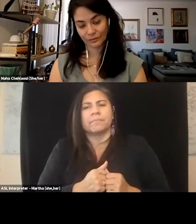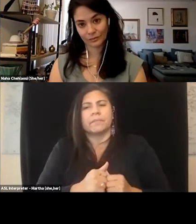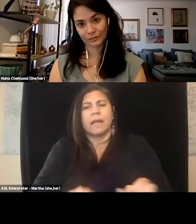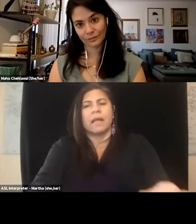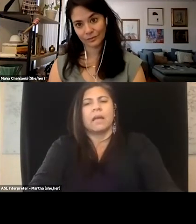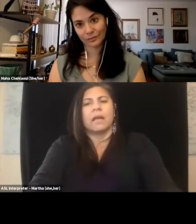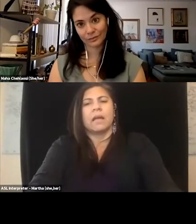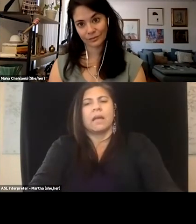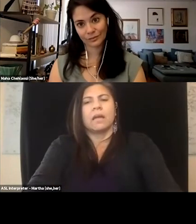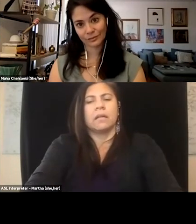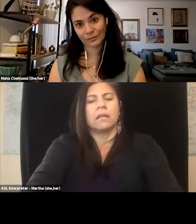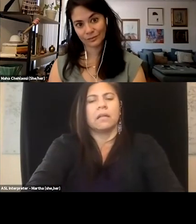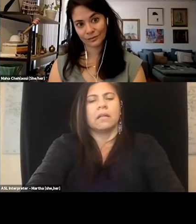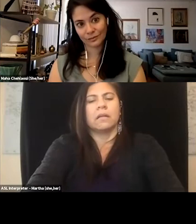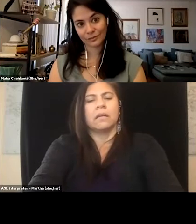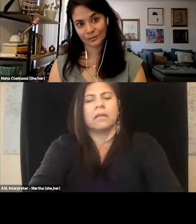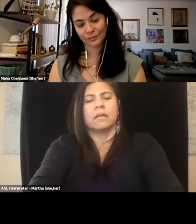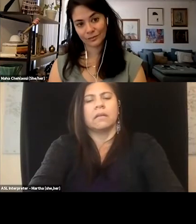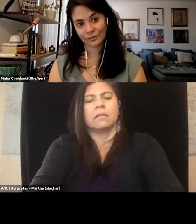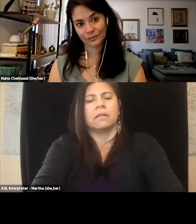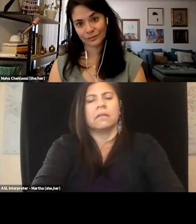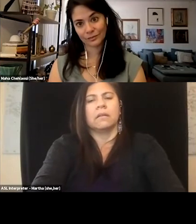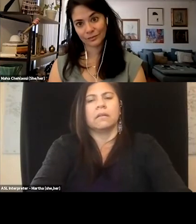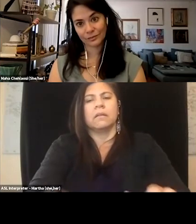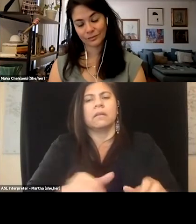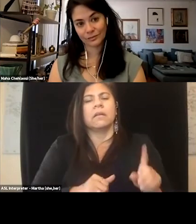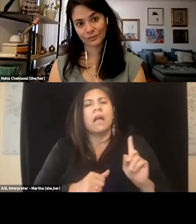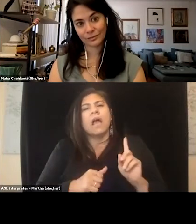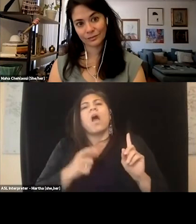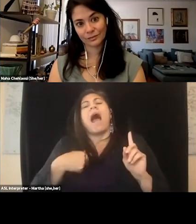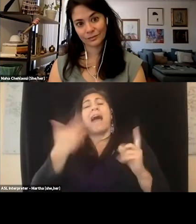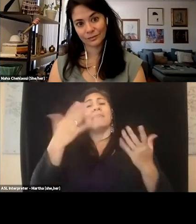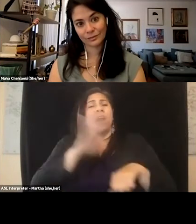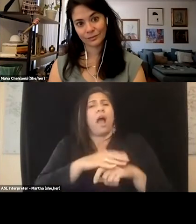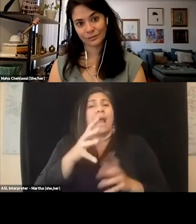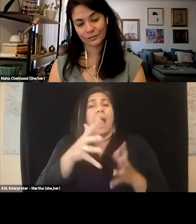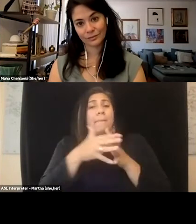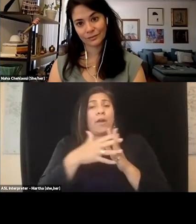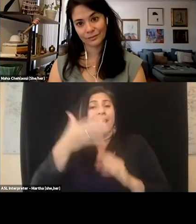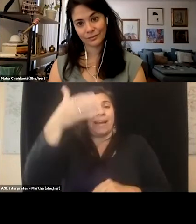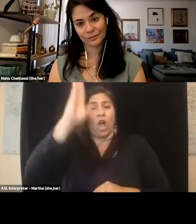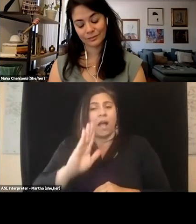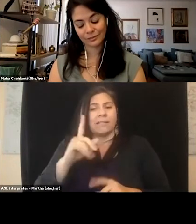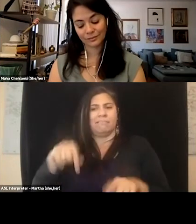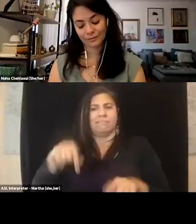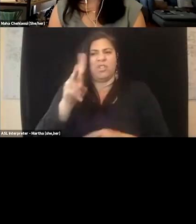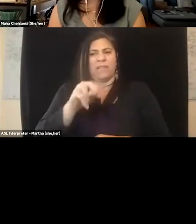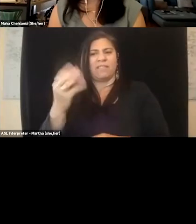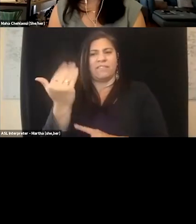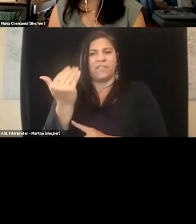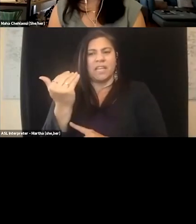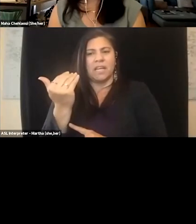preface that. I mean, I've been on American God since 2015. So I think when MENA came up, and I've been contractually obligated to American Gods